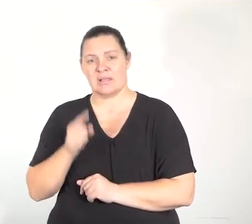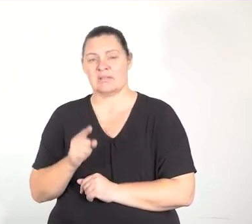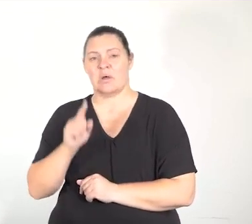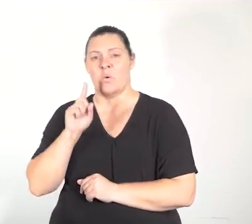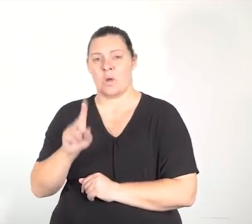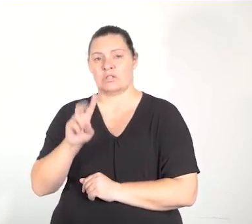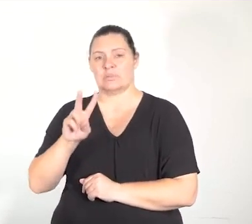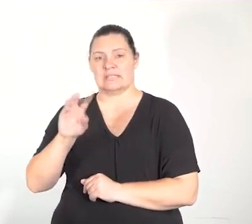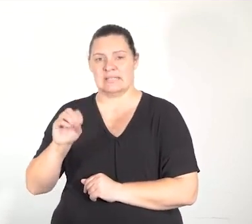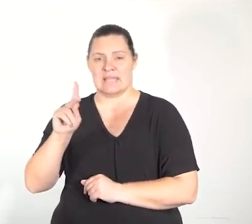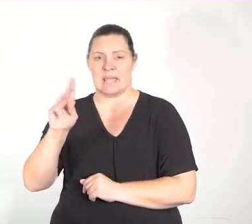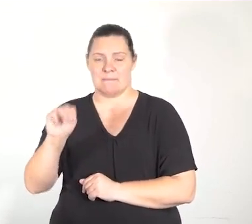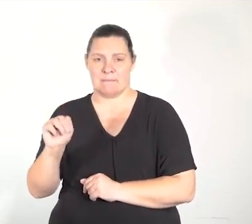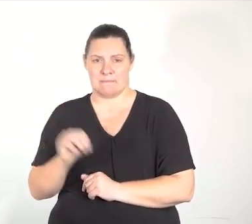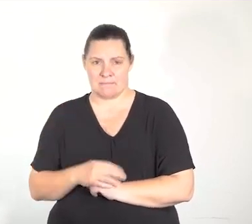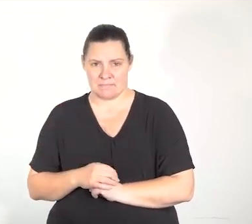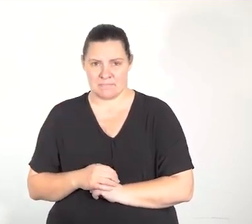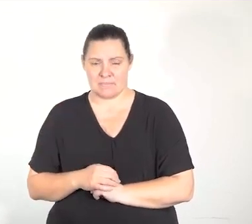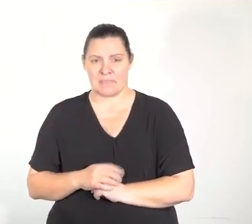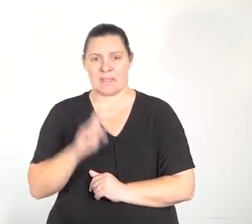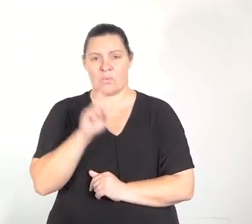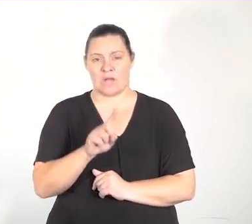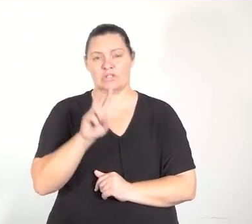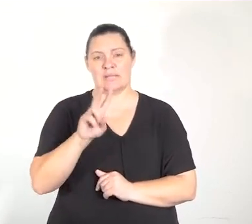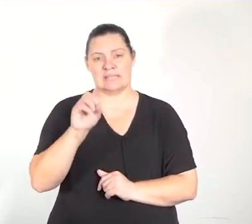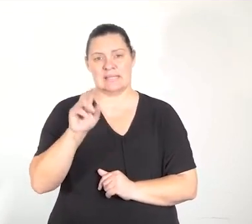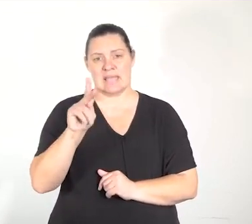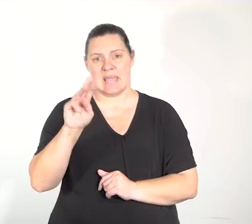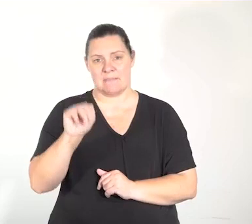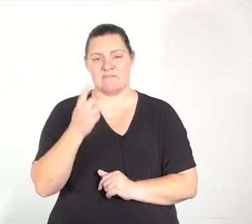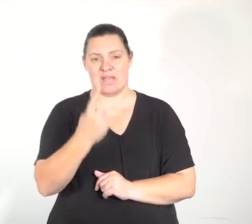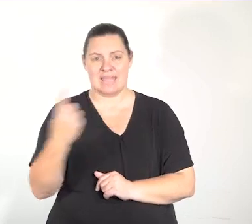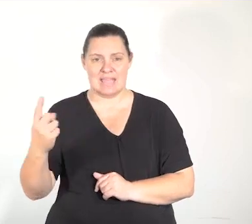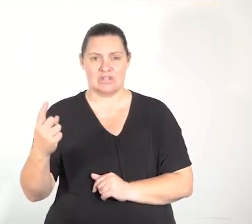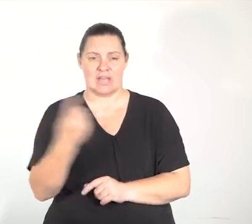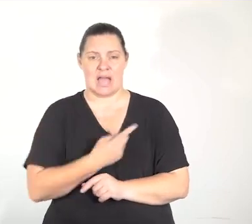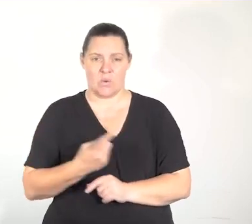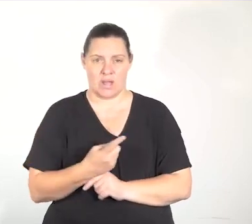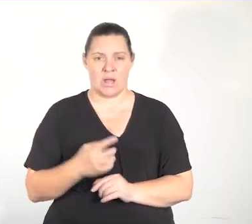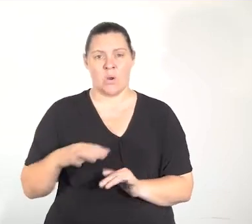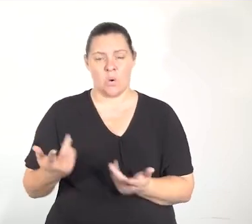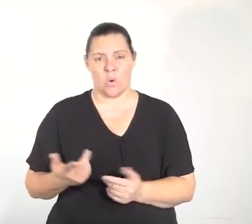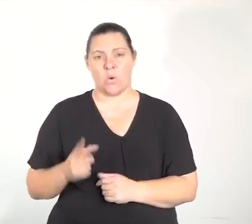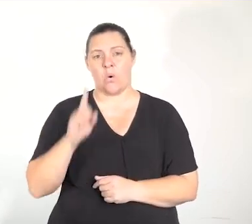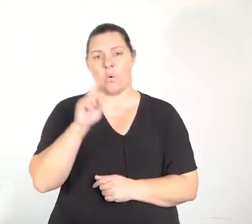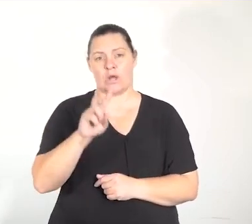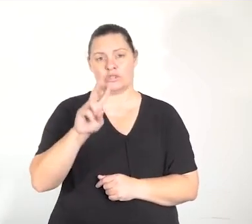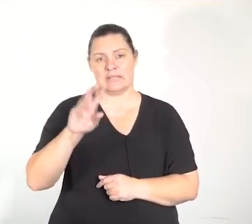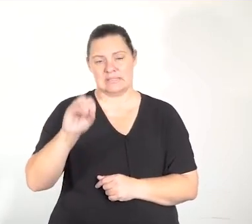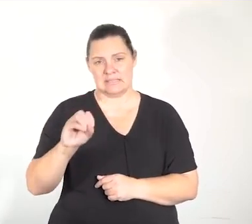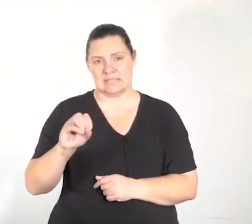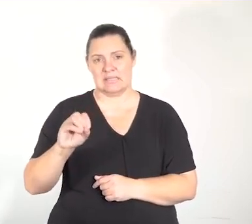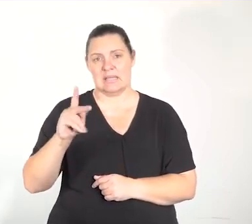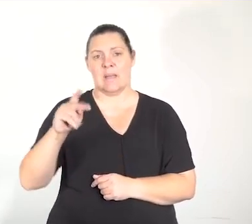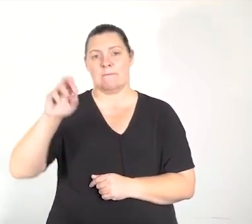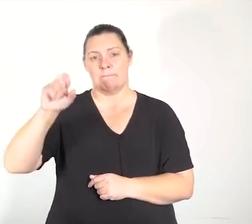was 120 kilometers. So, that is 120 kilometers for every hour. Or we can just say 120